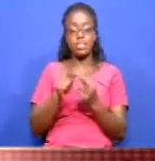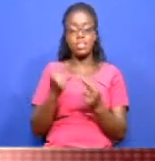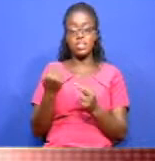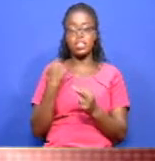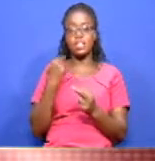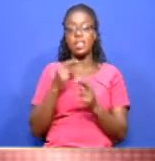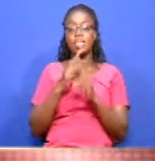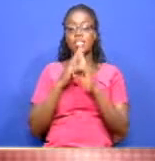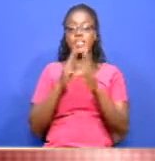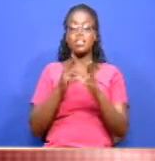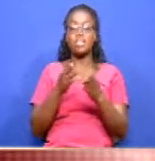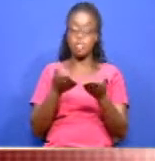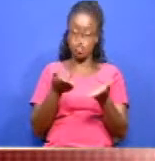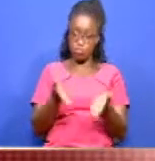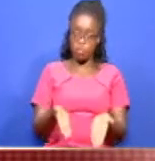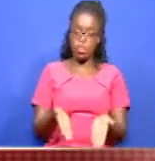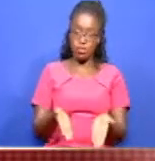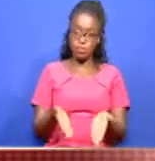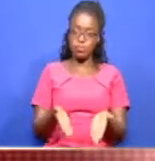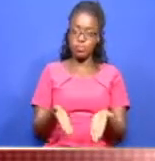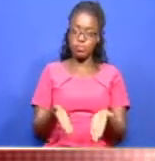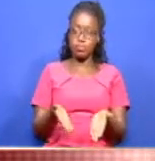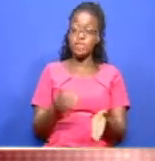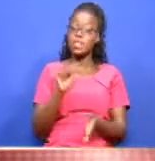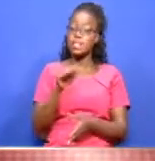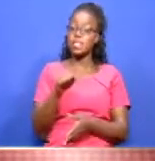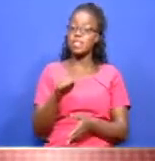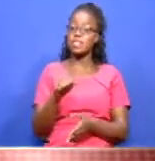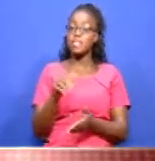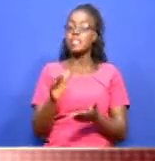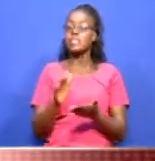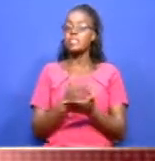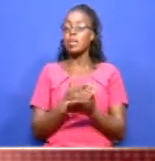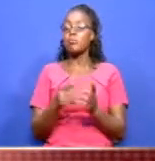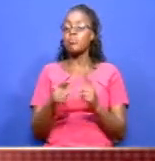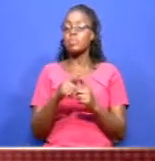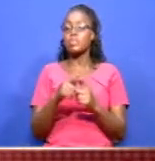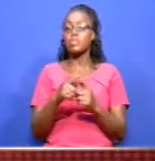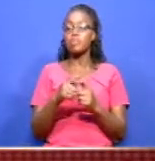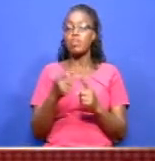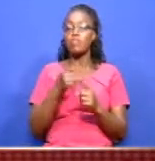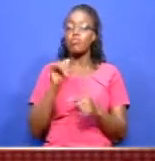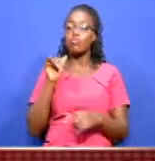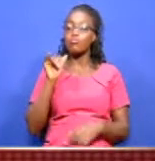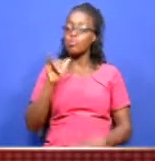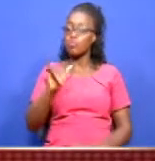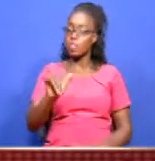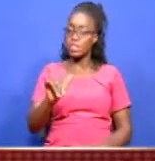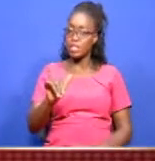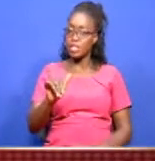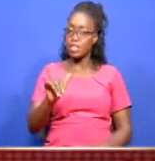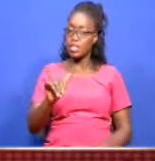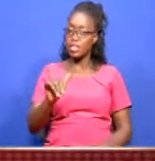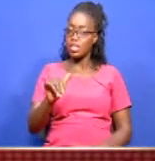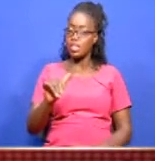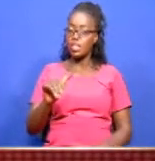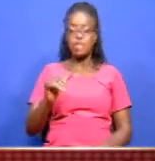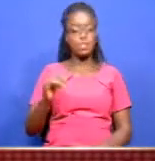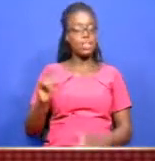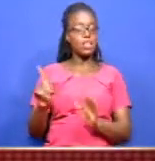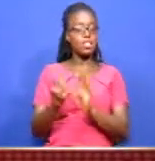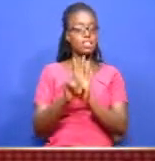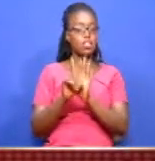been released today. And yes, there are some positives arising from those who are in quarantine, and these are being isolated into the